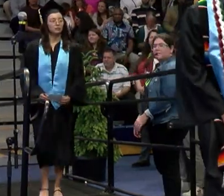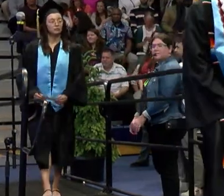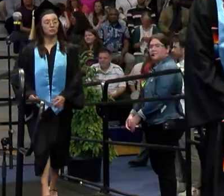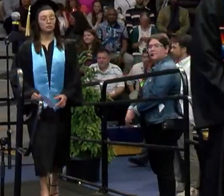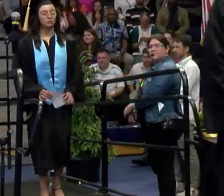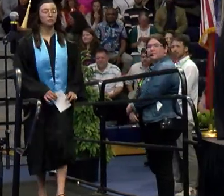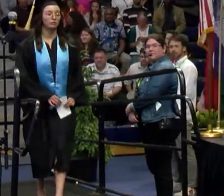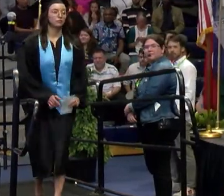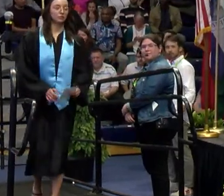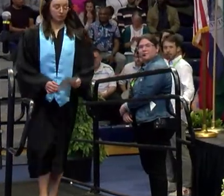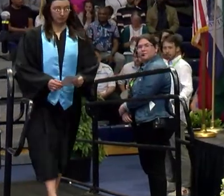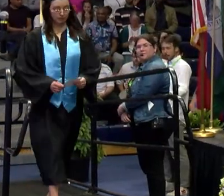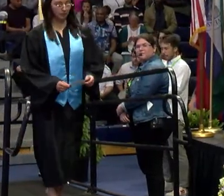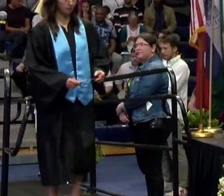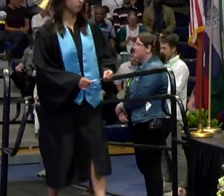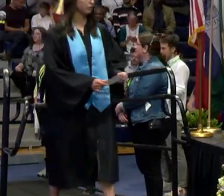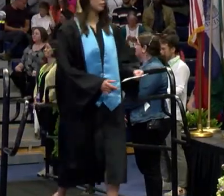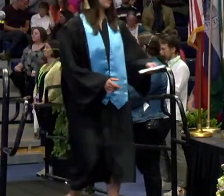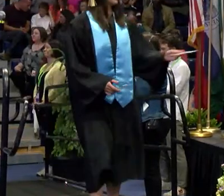Sebastian Aaron Perez,